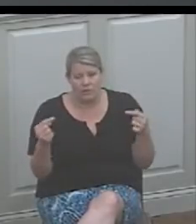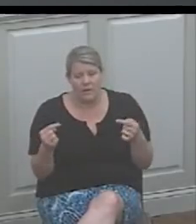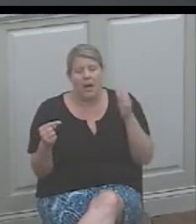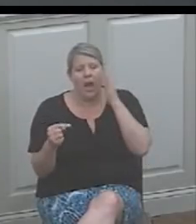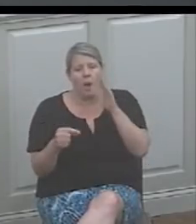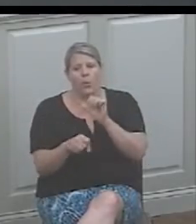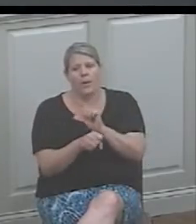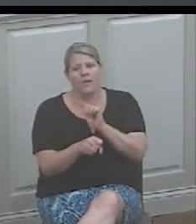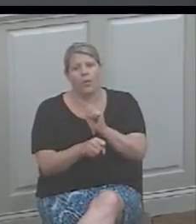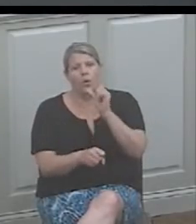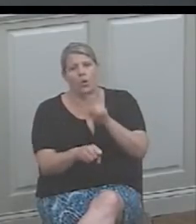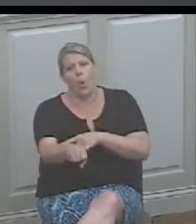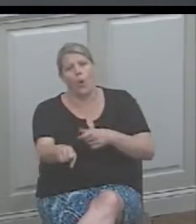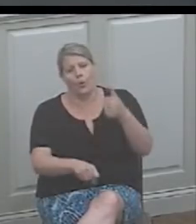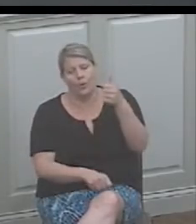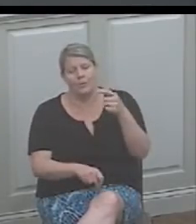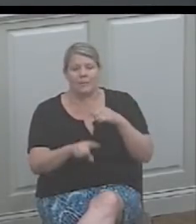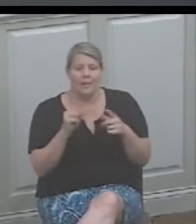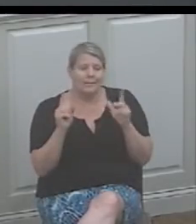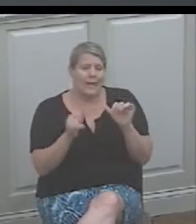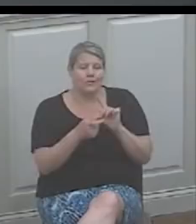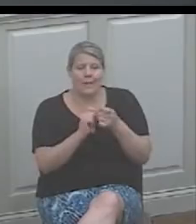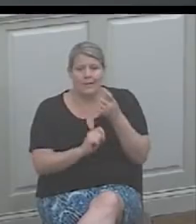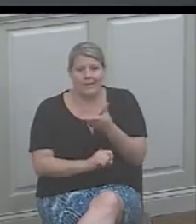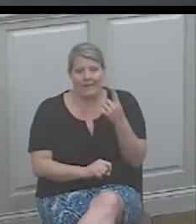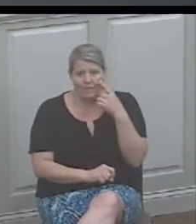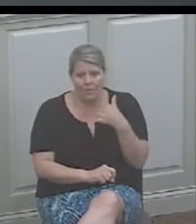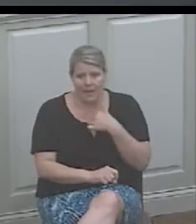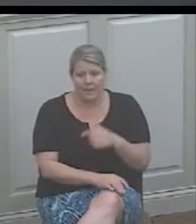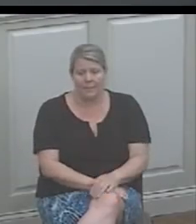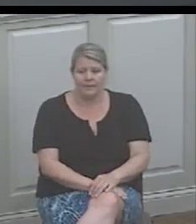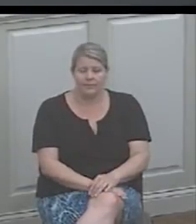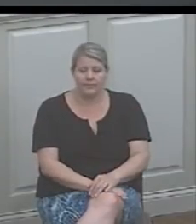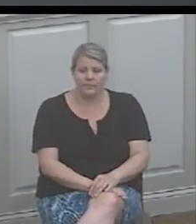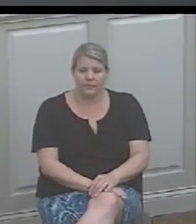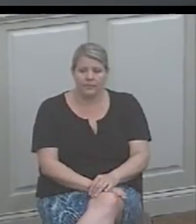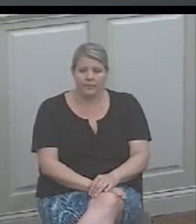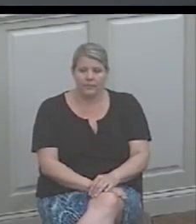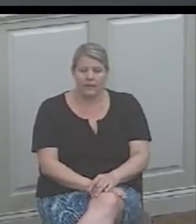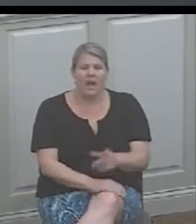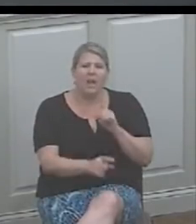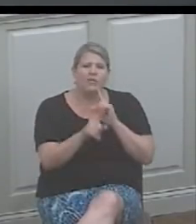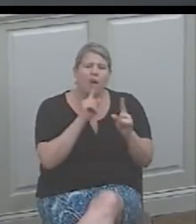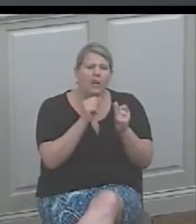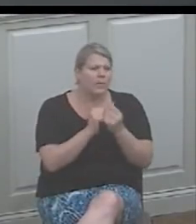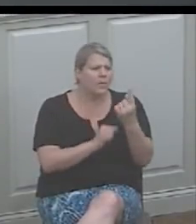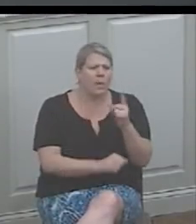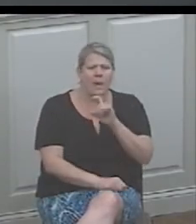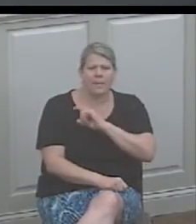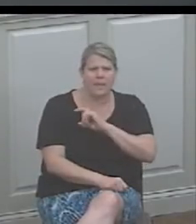that changed matters. I was talking to listening to one of the police officers here earlier. He said, and Todd